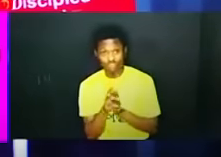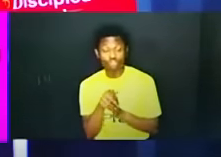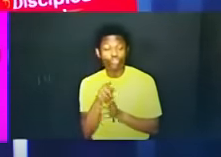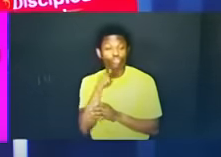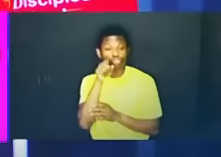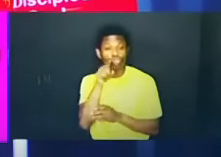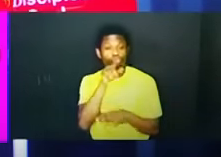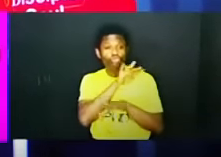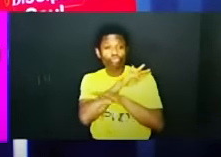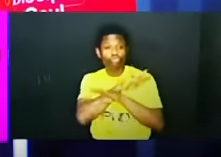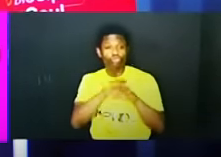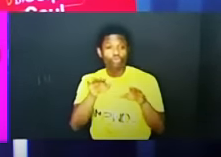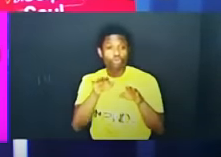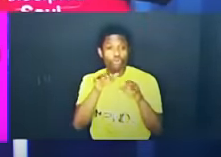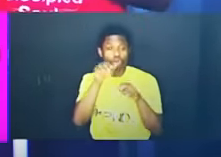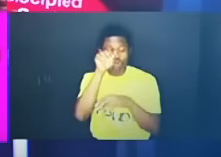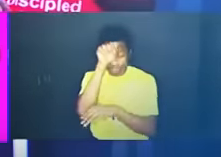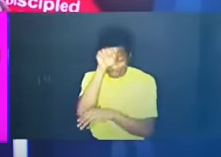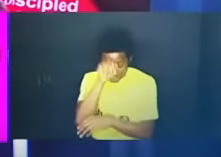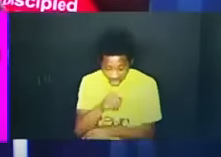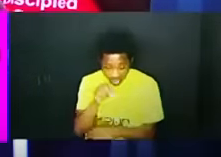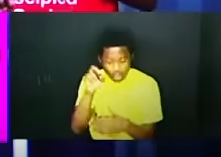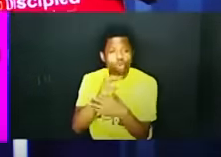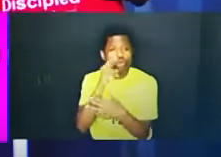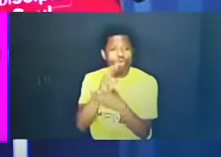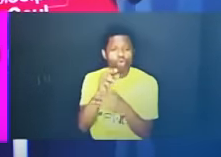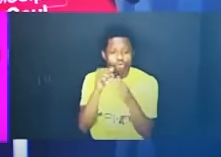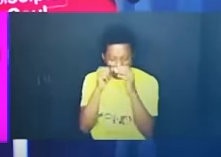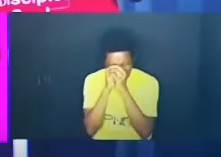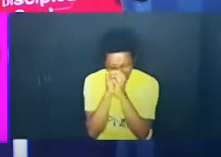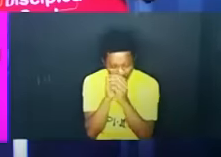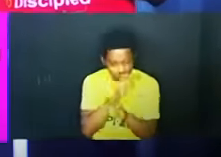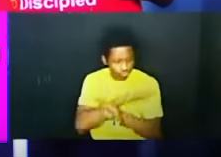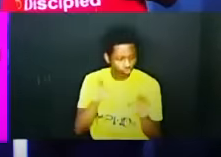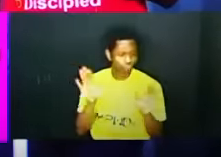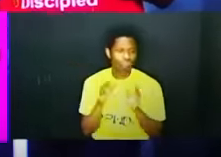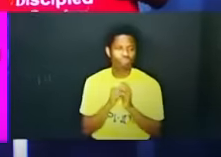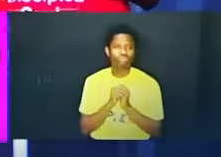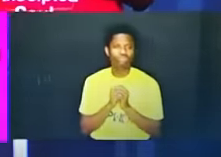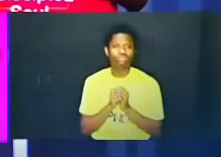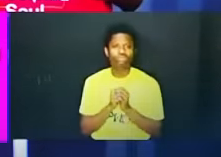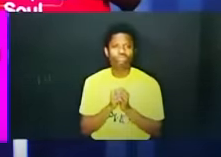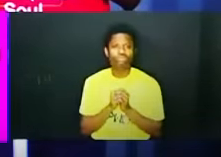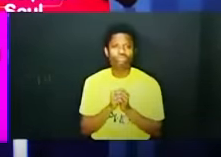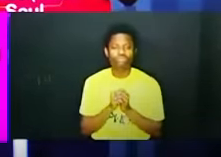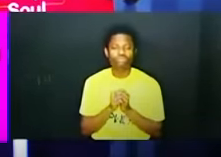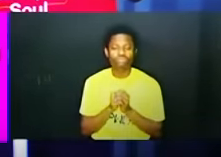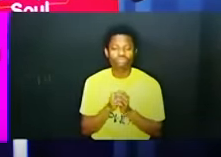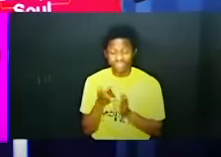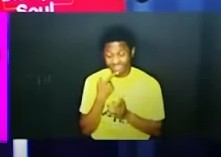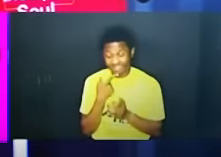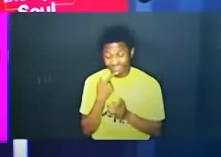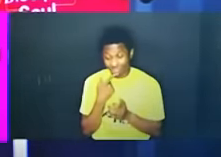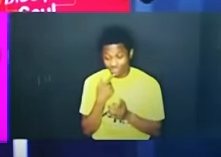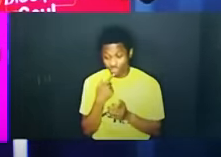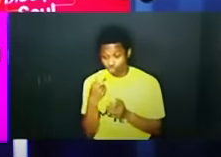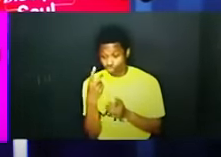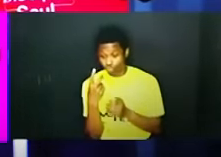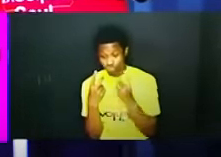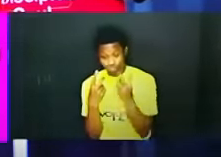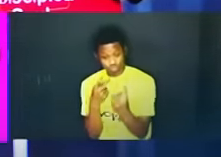them or worship them. Enko tu wo na ensom wo so. We are saying that two ways